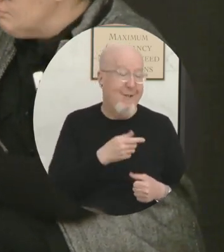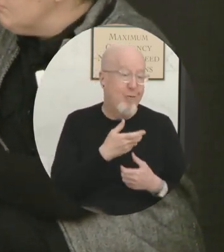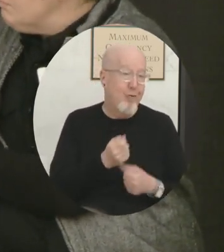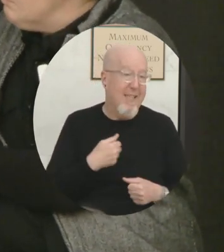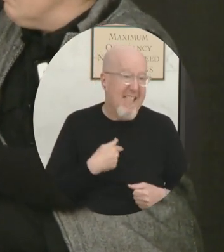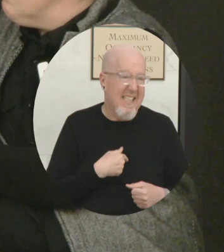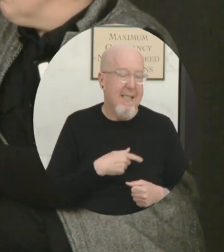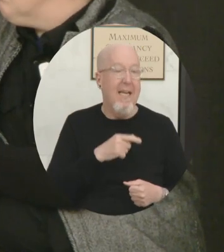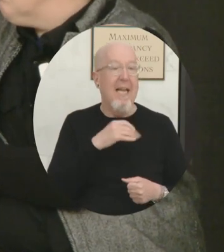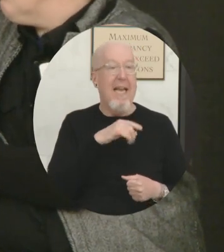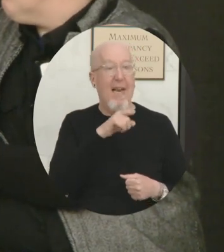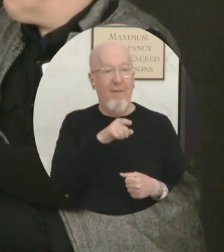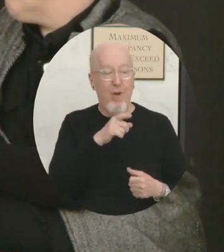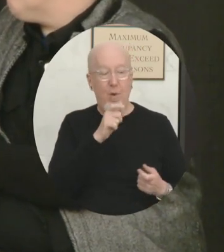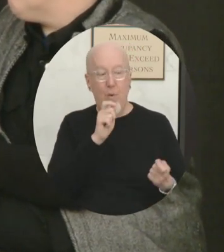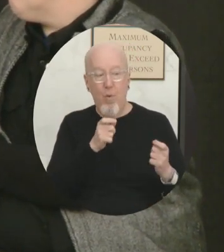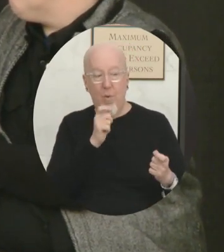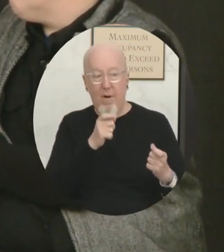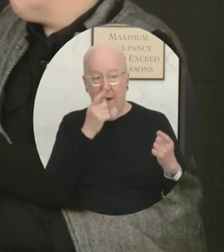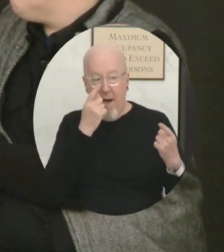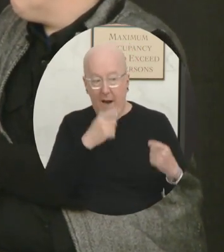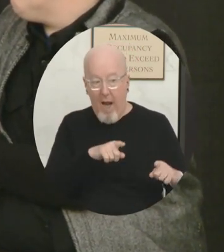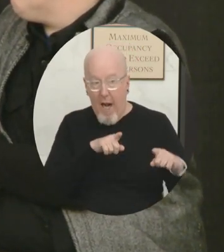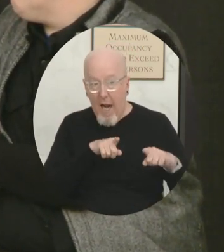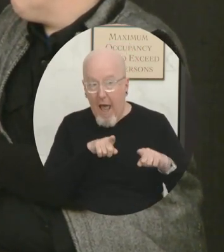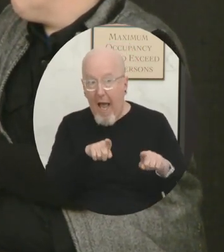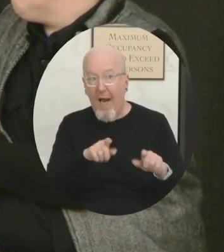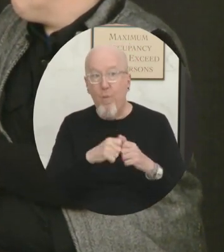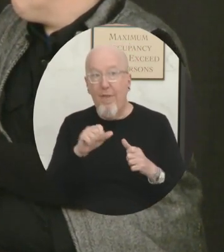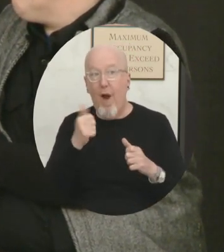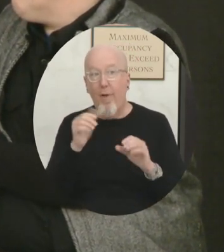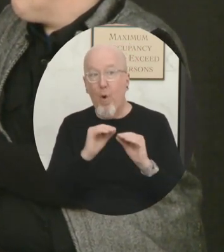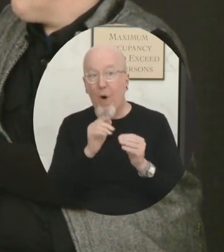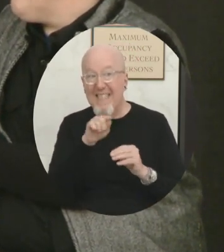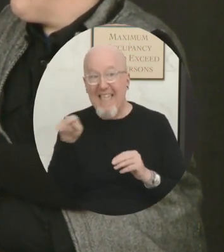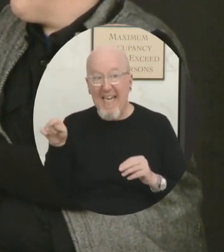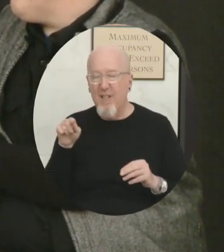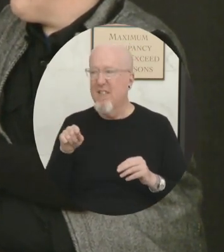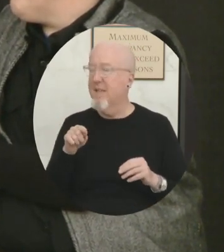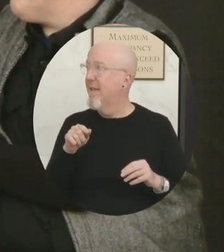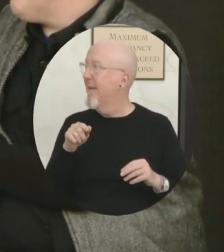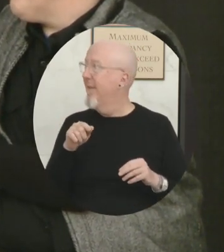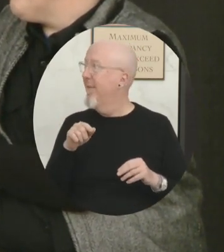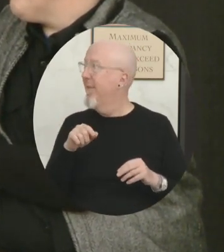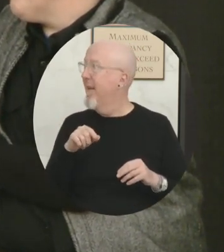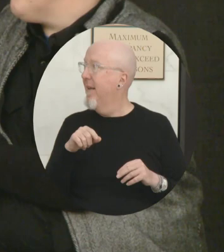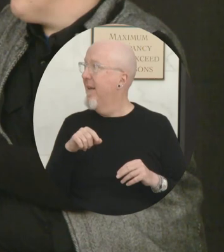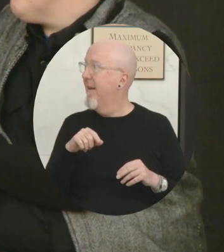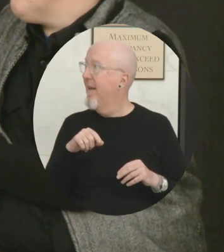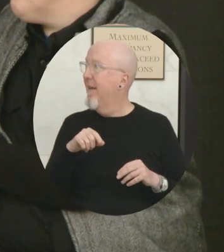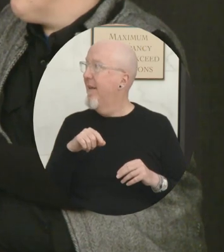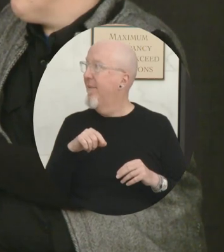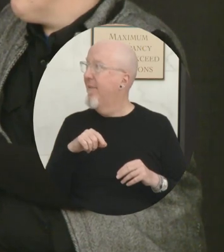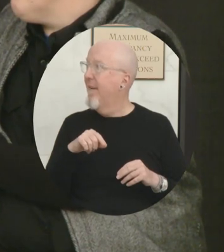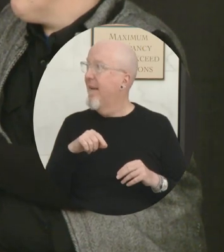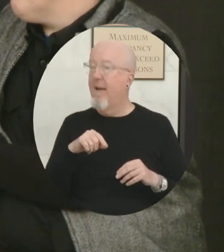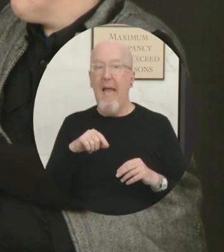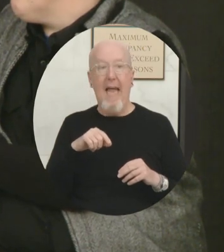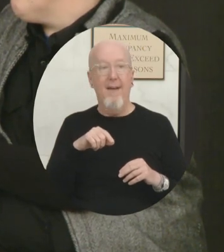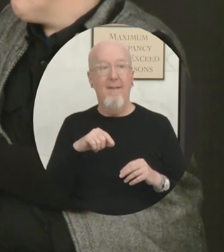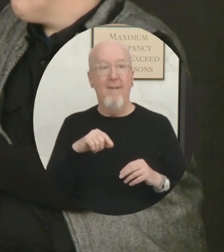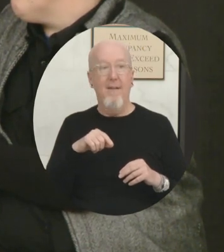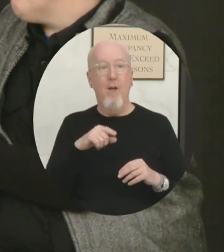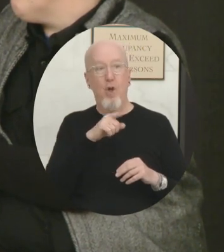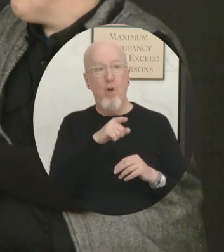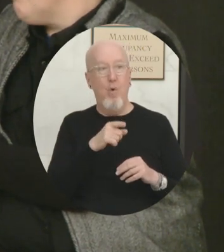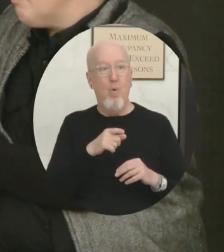if you align yourself with organizations, whether it's, you know, there's a lot of other organizations where at least you're kind of coming through them, because